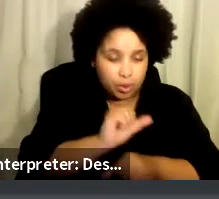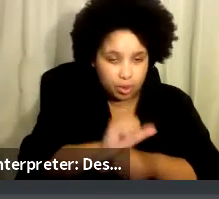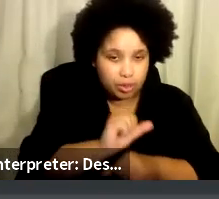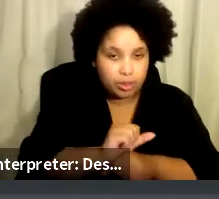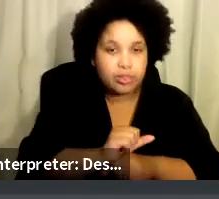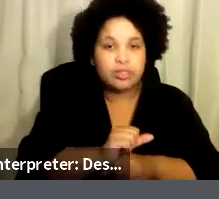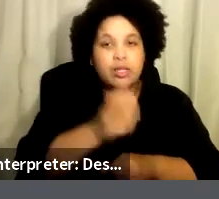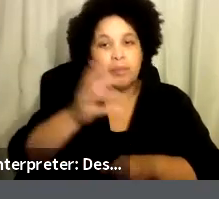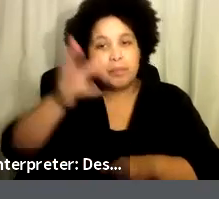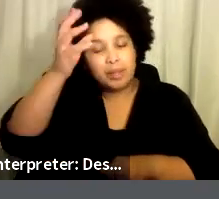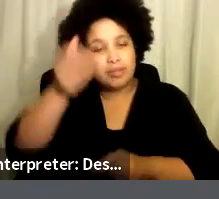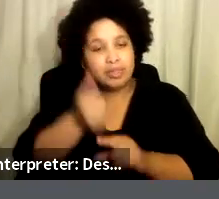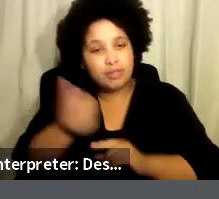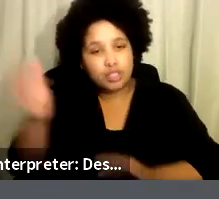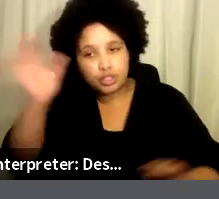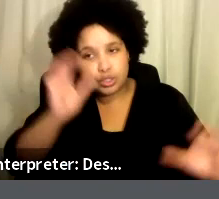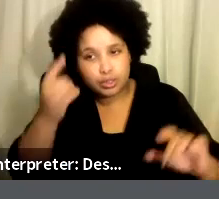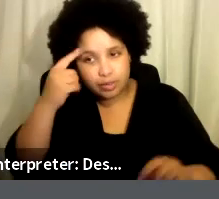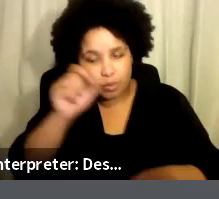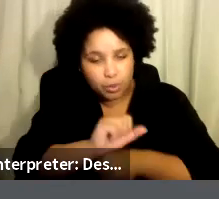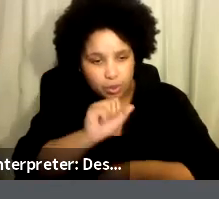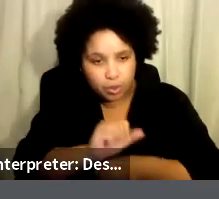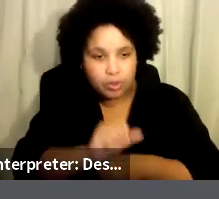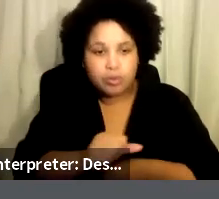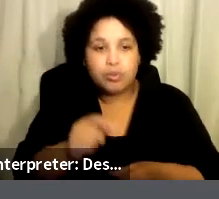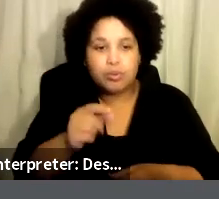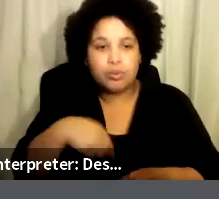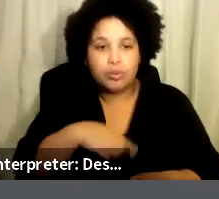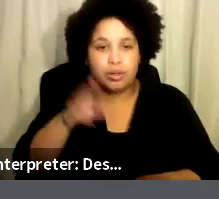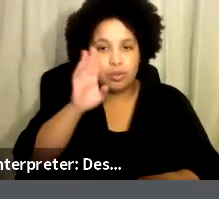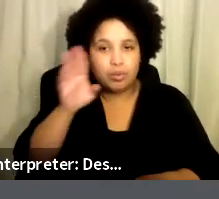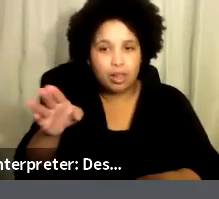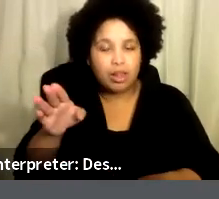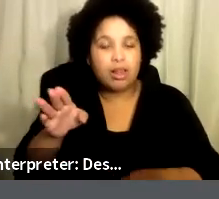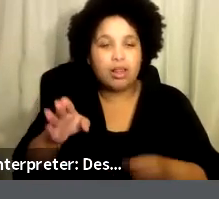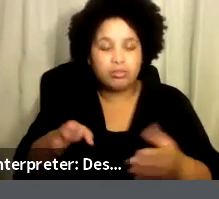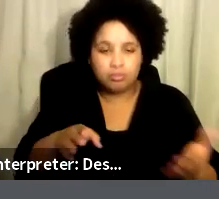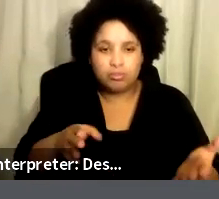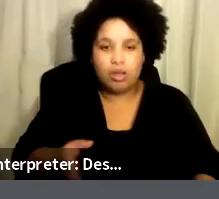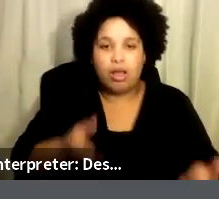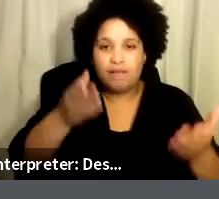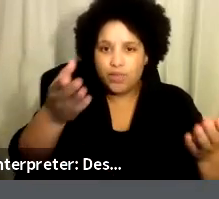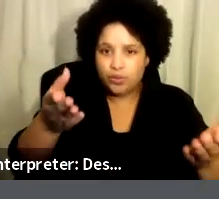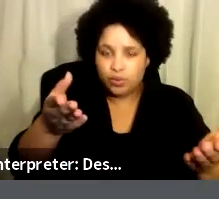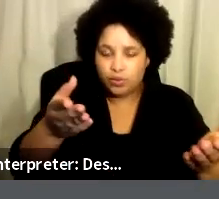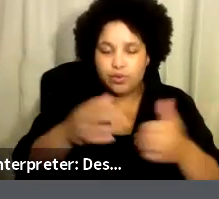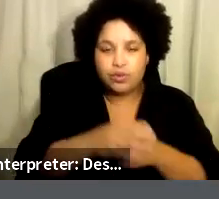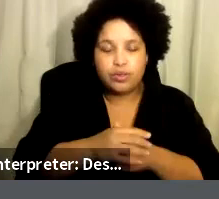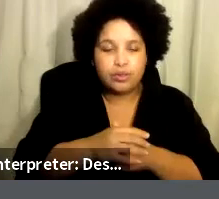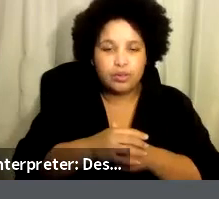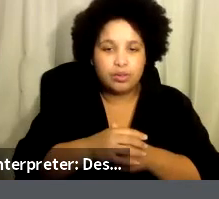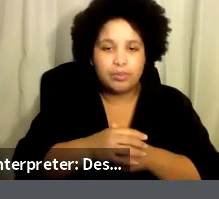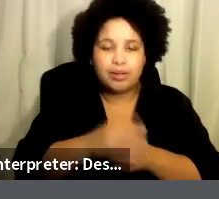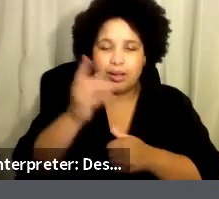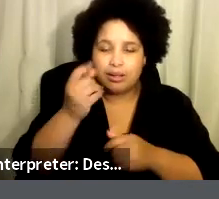if the parent is looking for a job, we will offer this, but it's on case